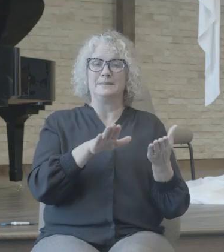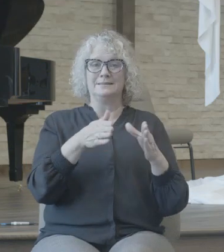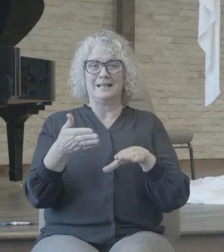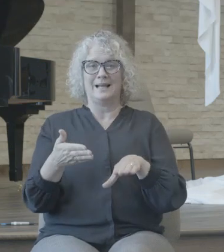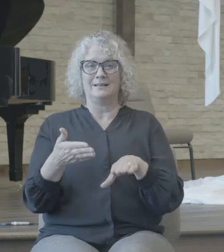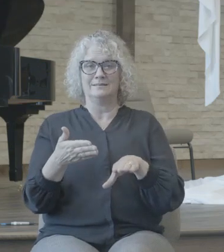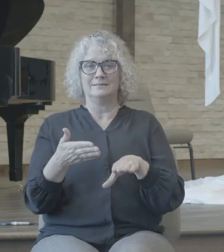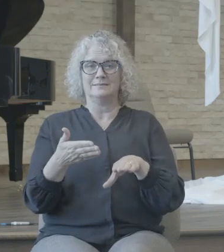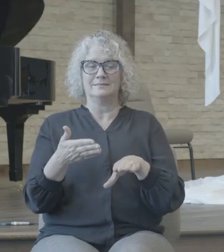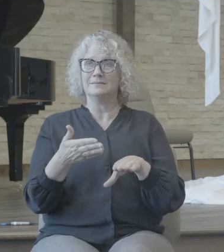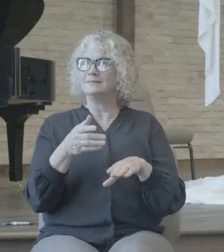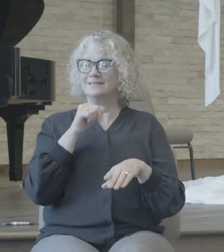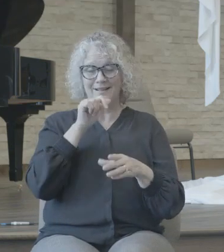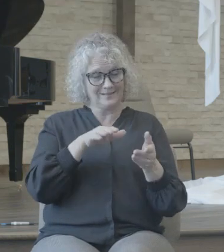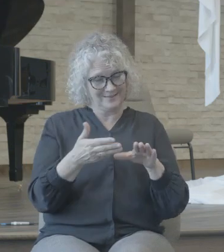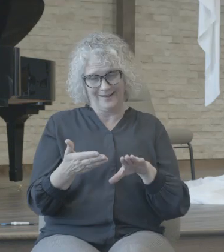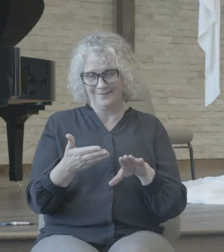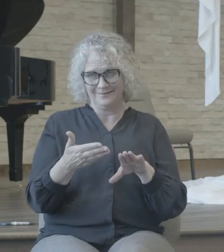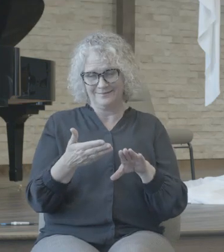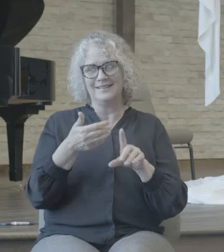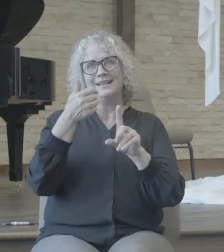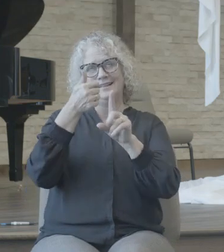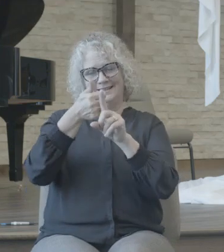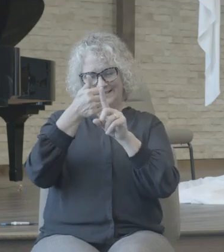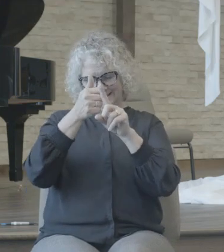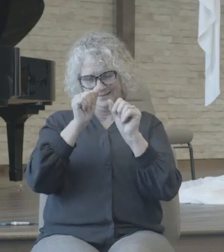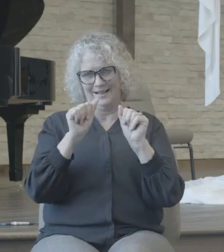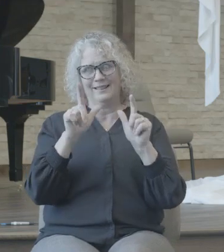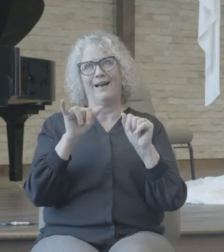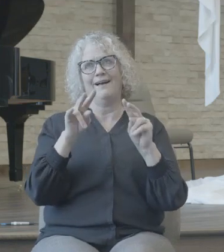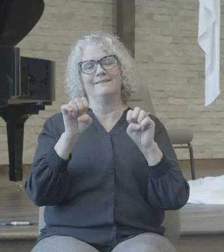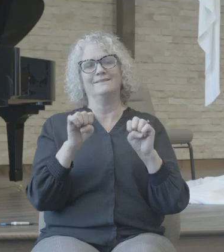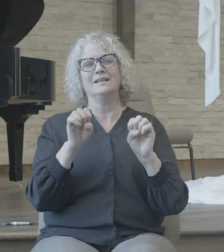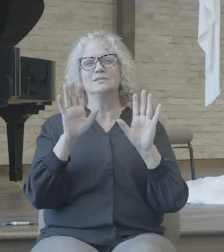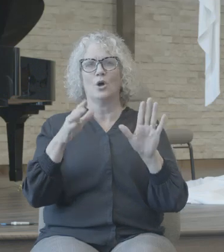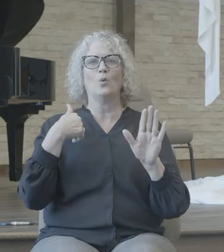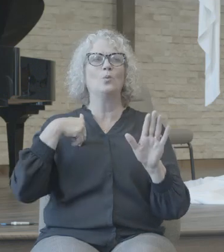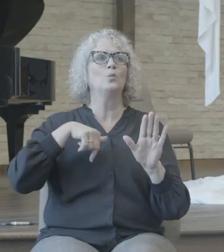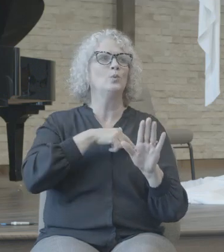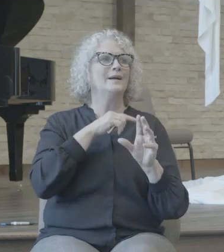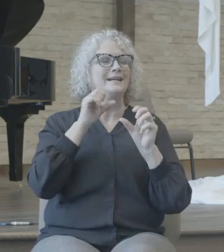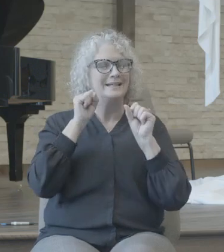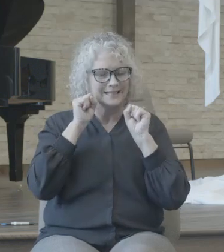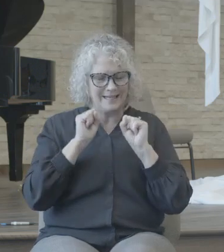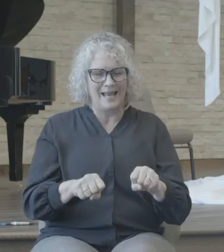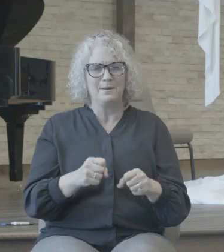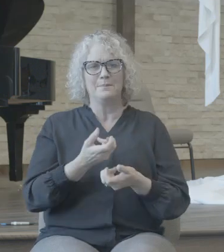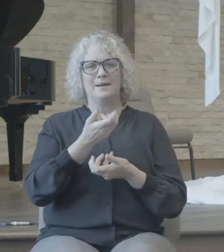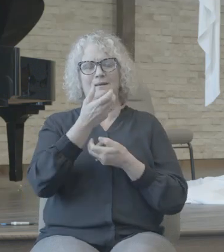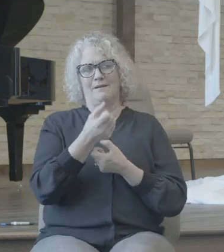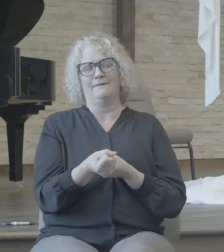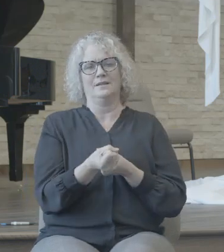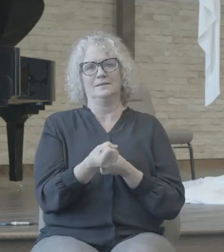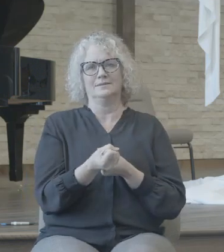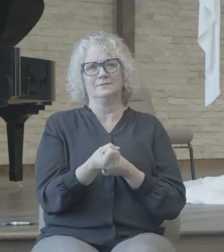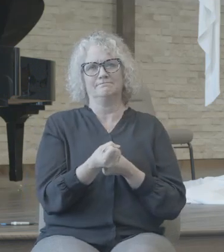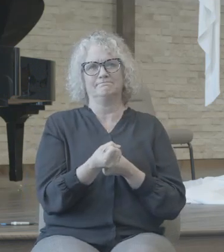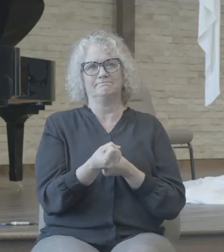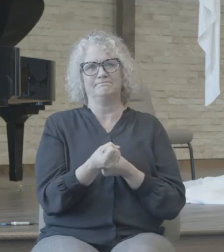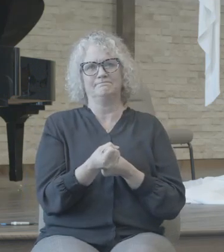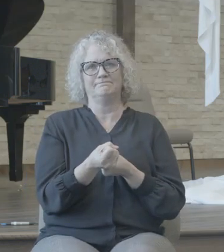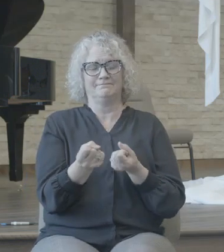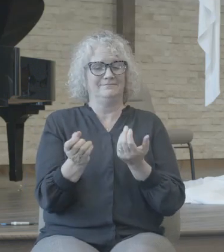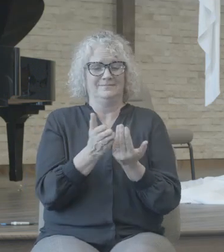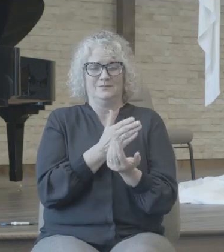he's alive. And that's why you and I can be absolutely confident that even though this